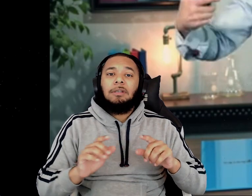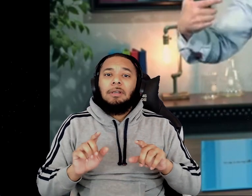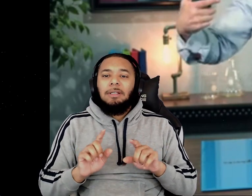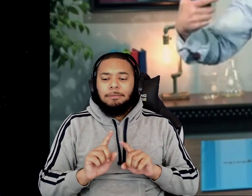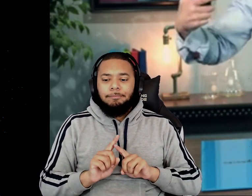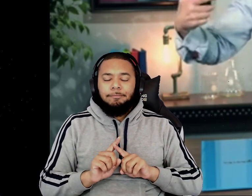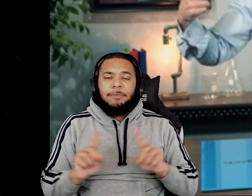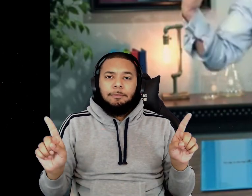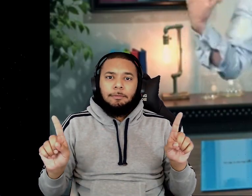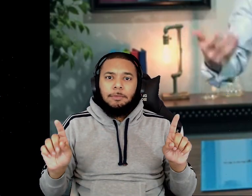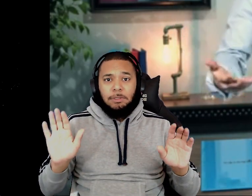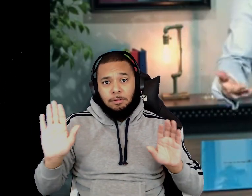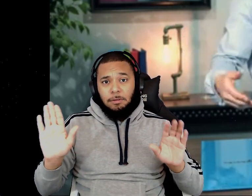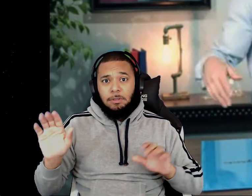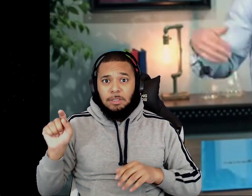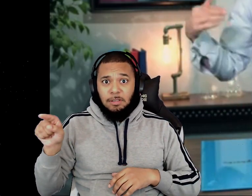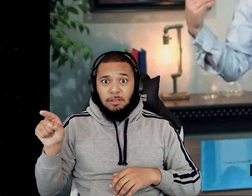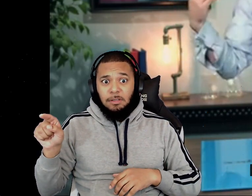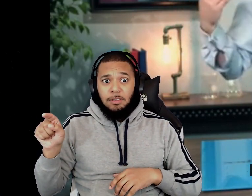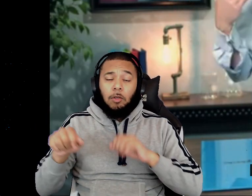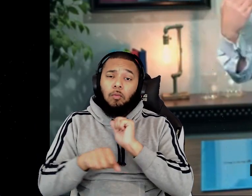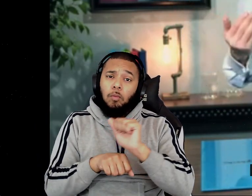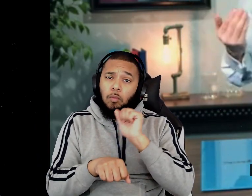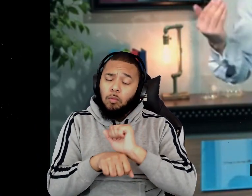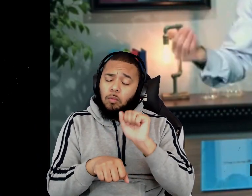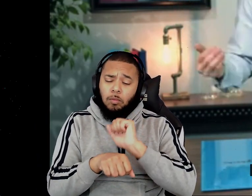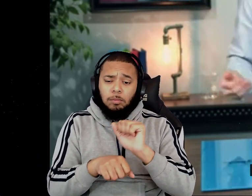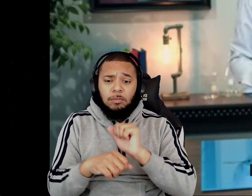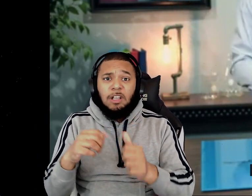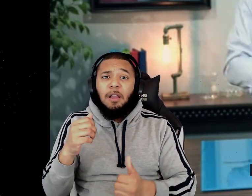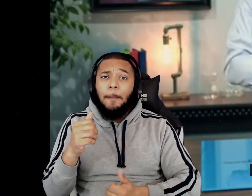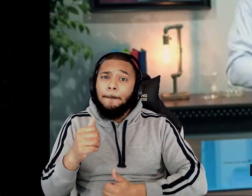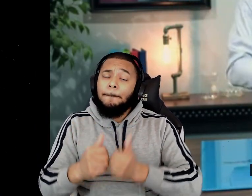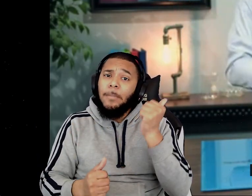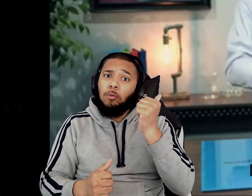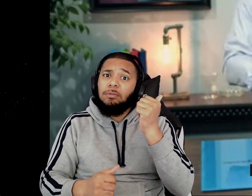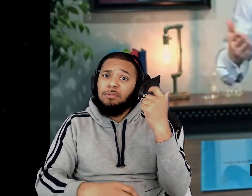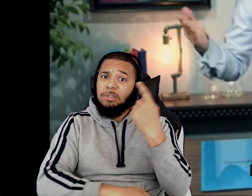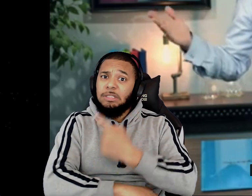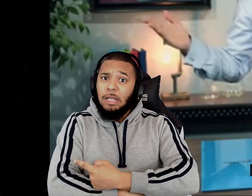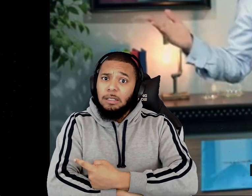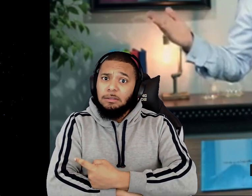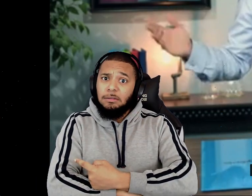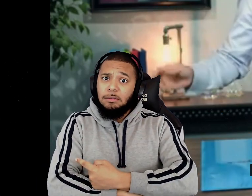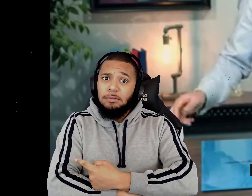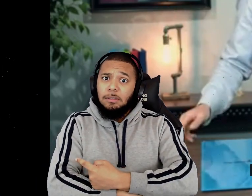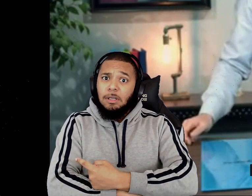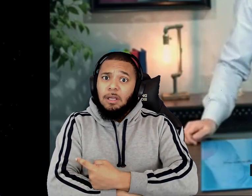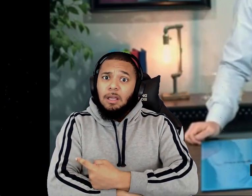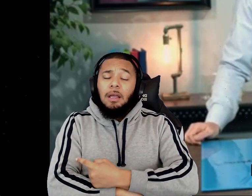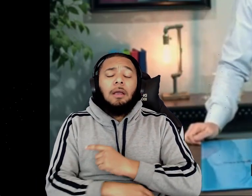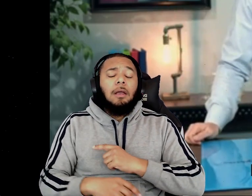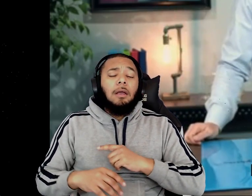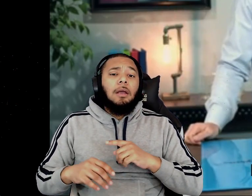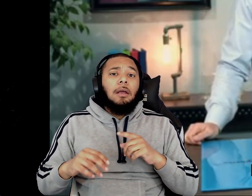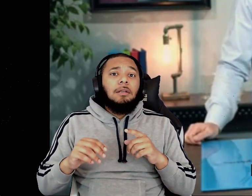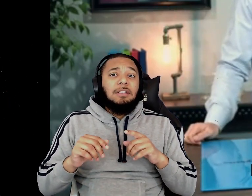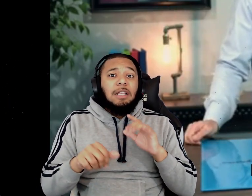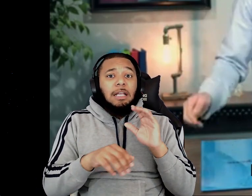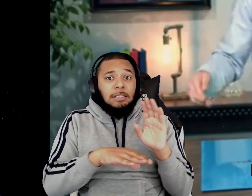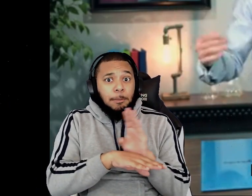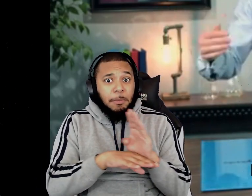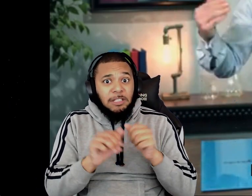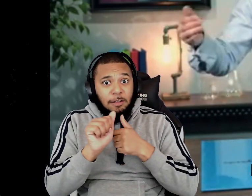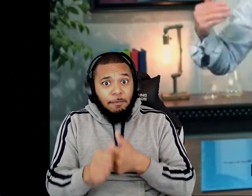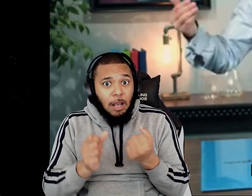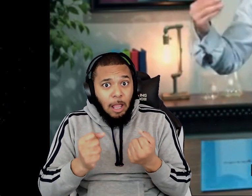On salary, you go to work most business days, and they don't keep track of how many hours you're working because